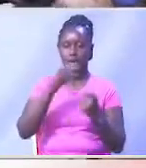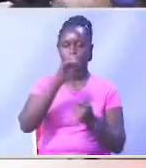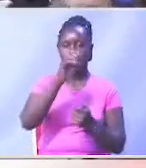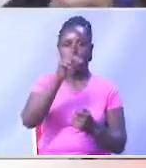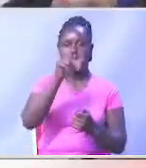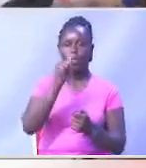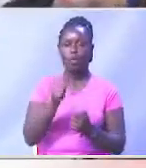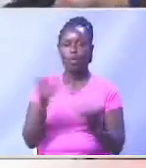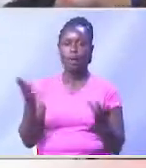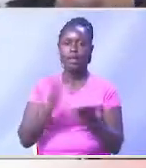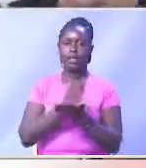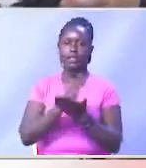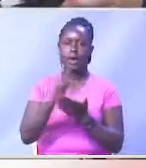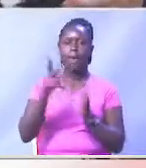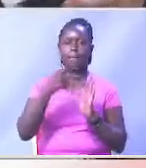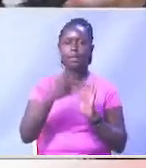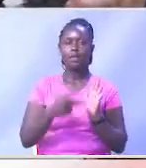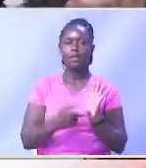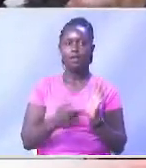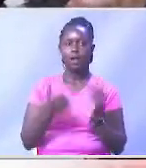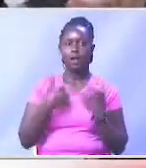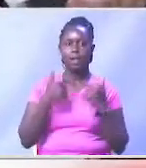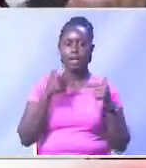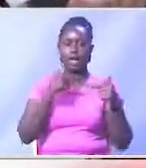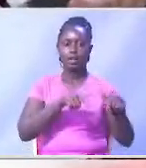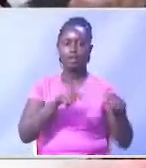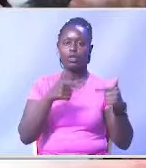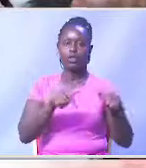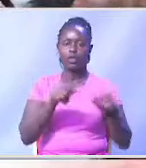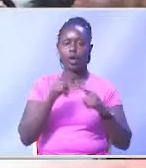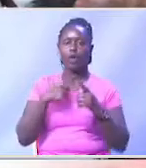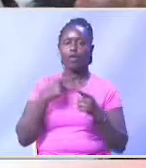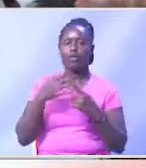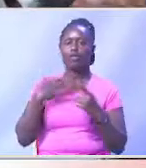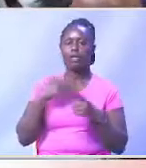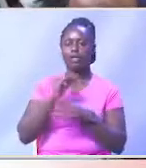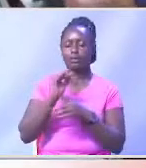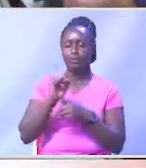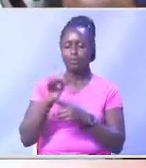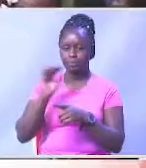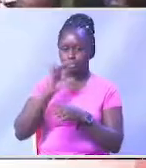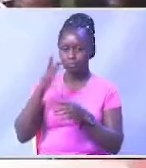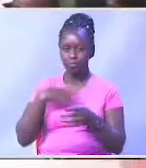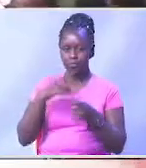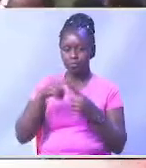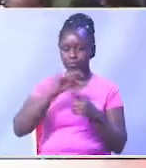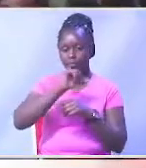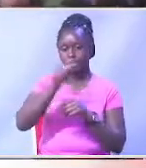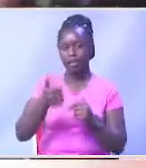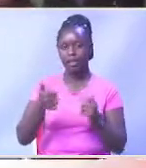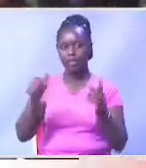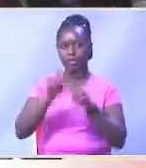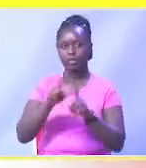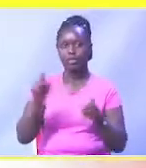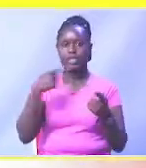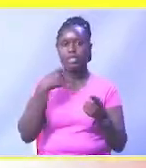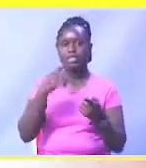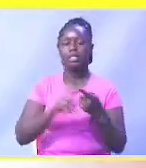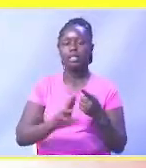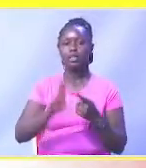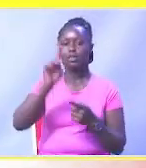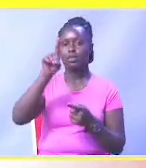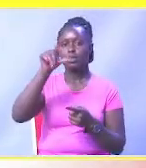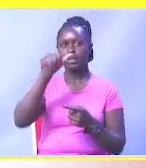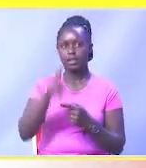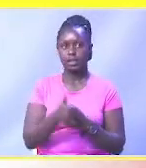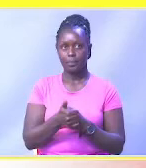some principals in the coalition have been accused of flirting with Raila Odinga's Azimio la Umoja, while others are singing the UDA